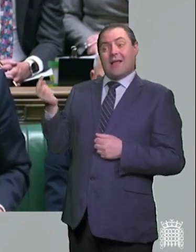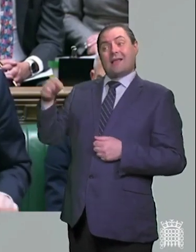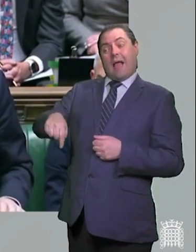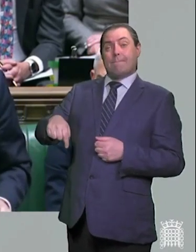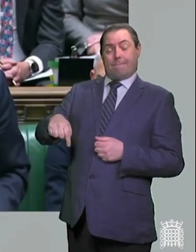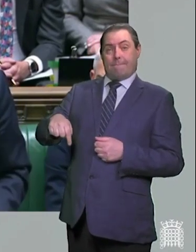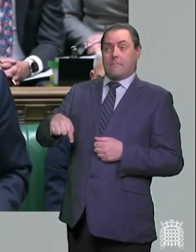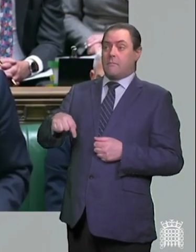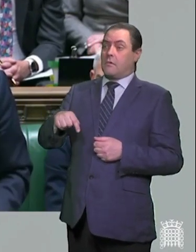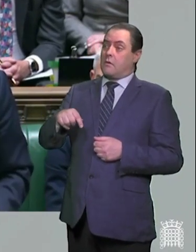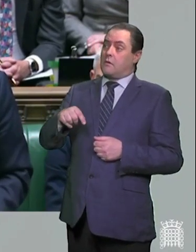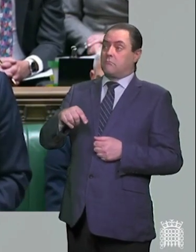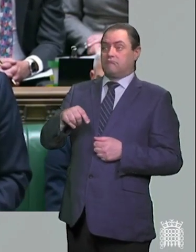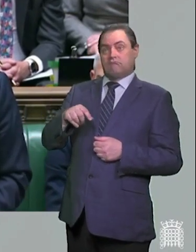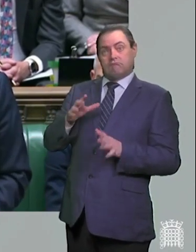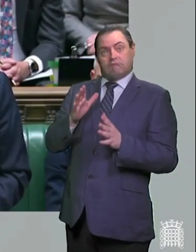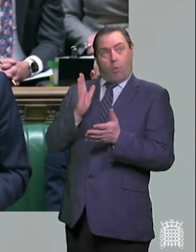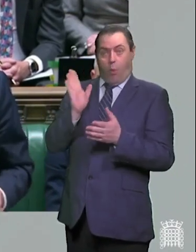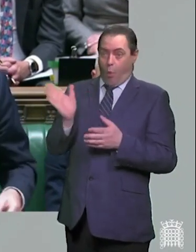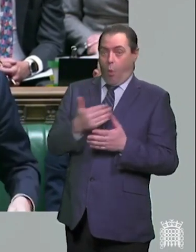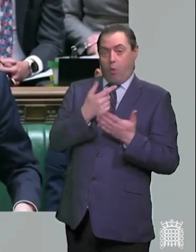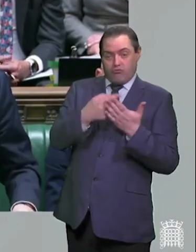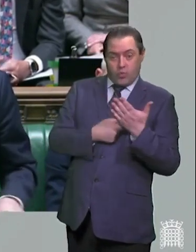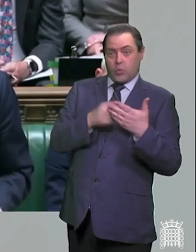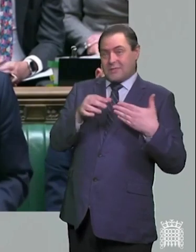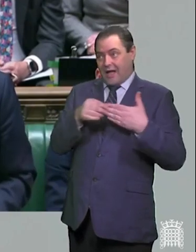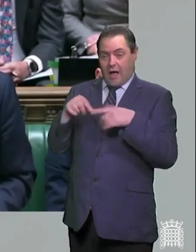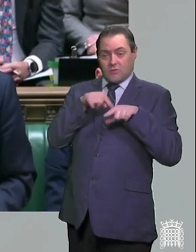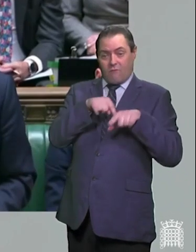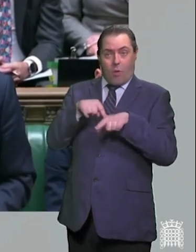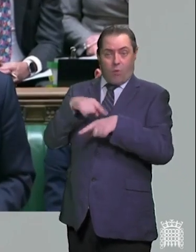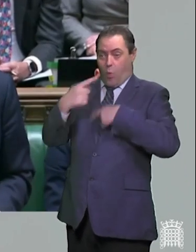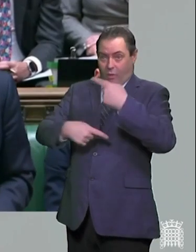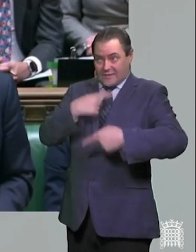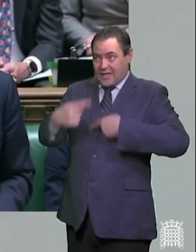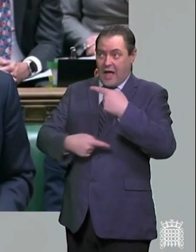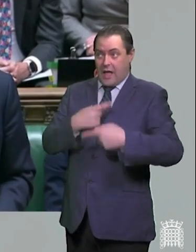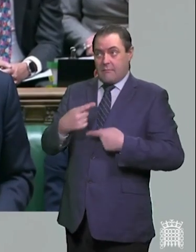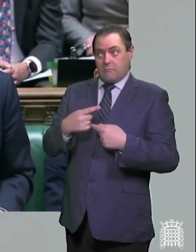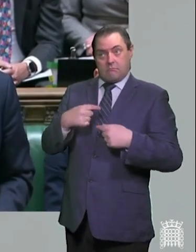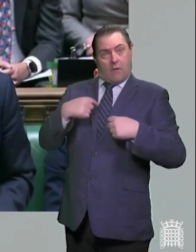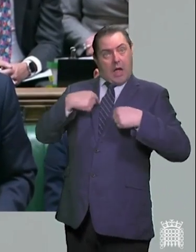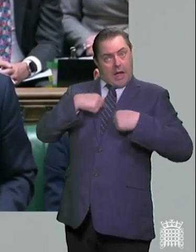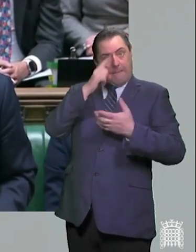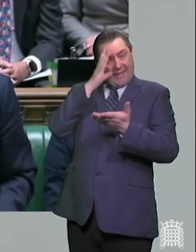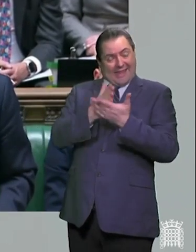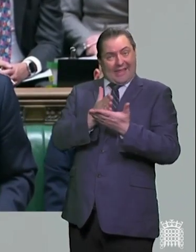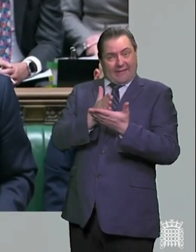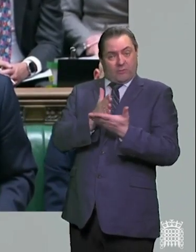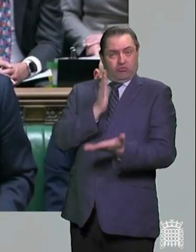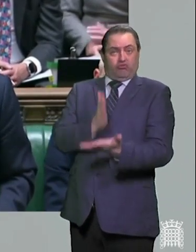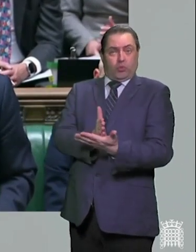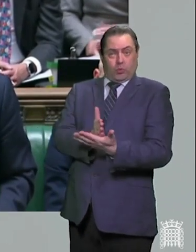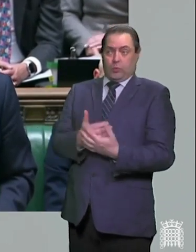said in all sincerity that the rules and guidance would be followed at all times, it was what I believed to be